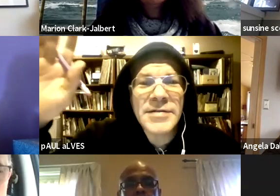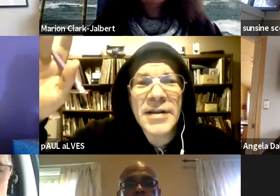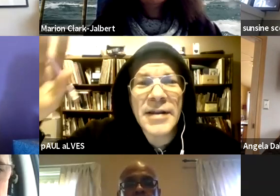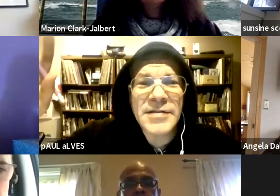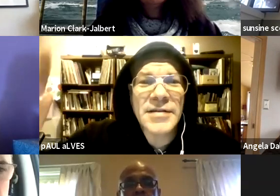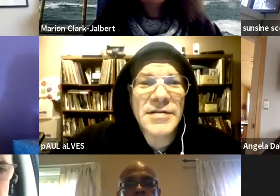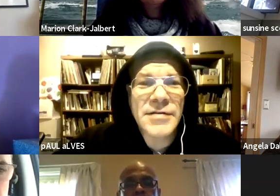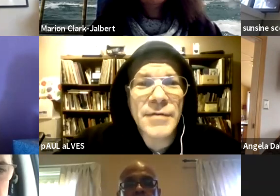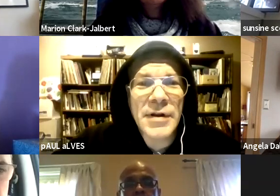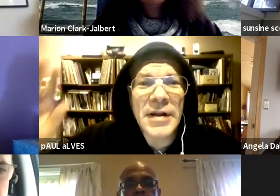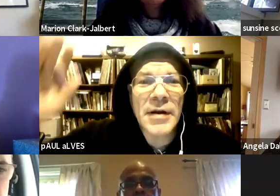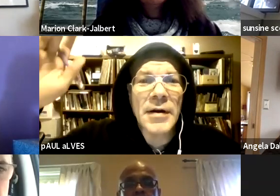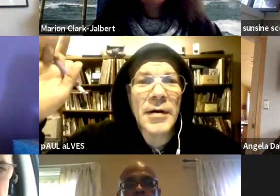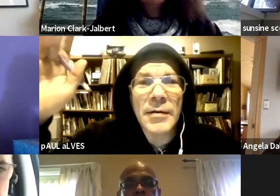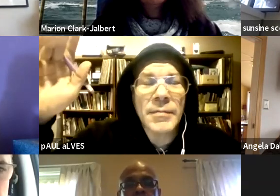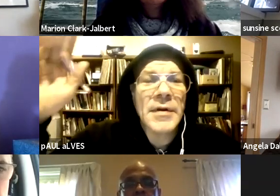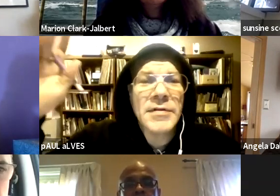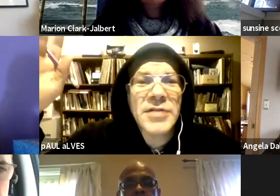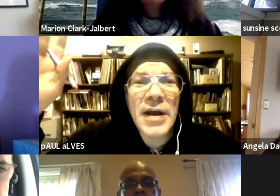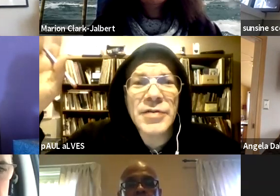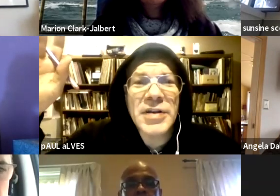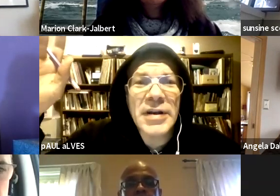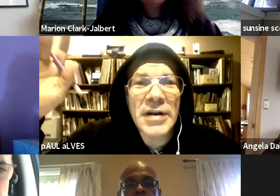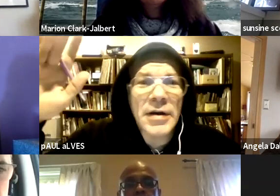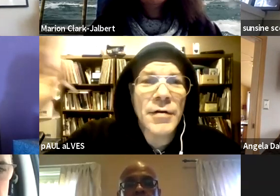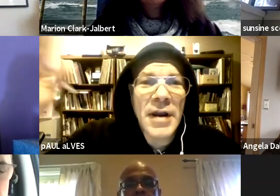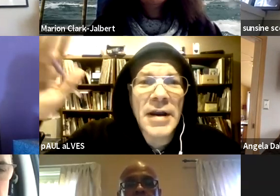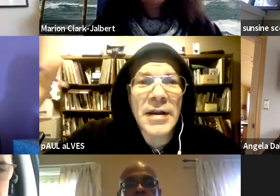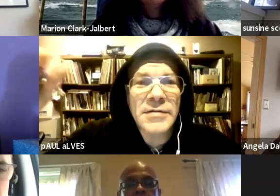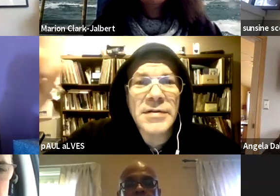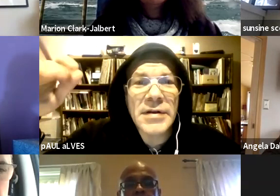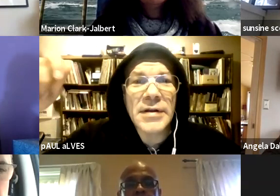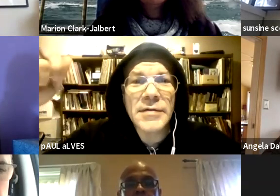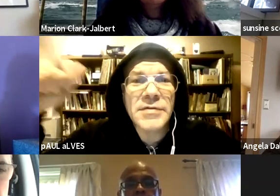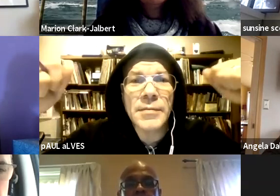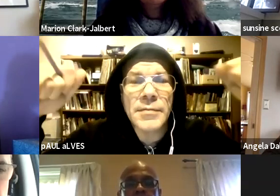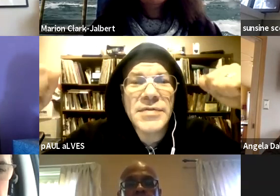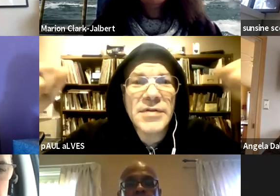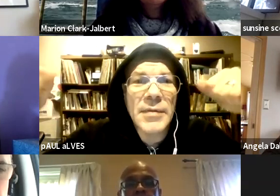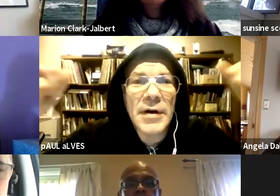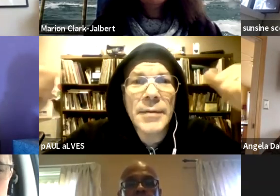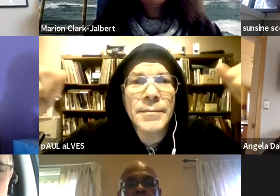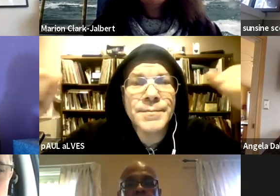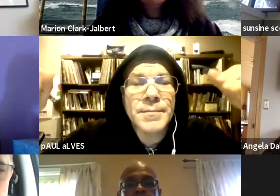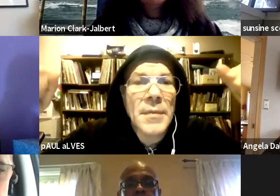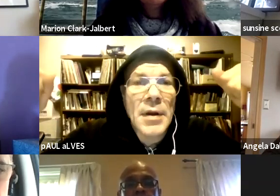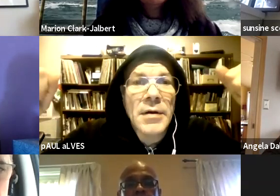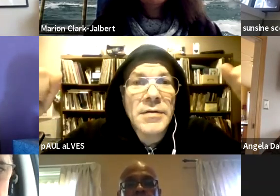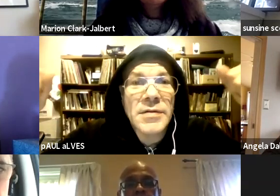I see that this is really a challenging and creating, some